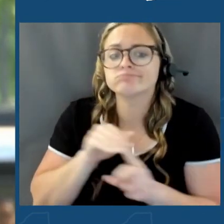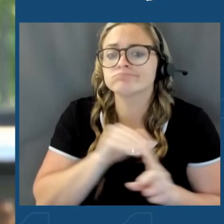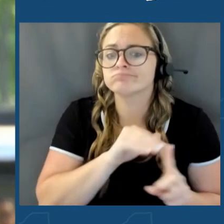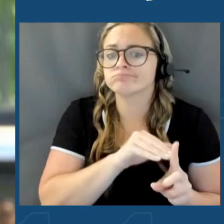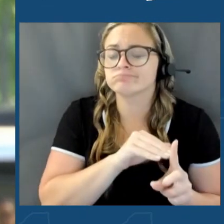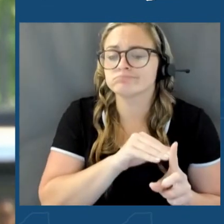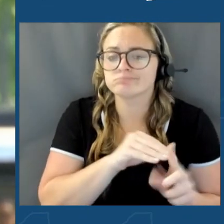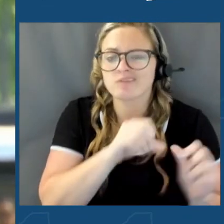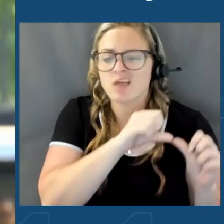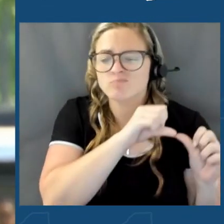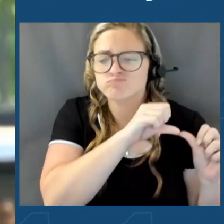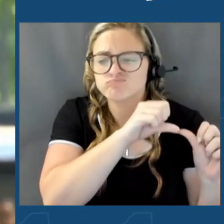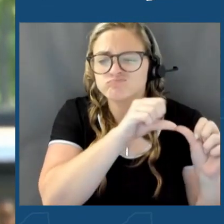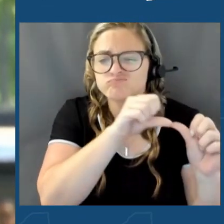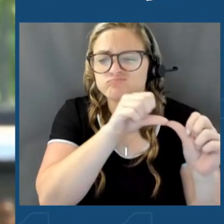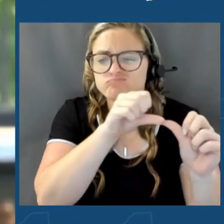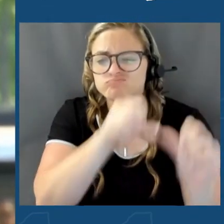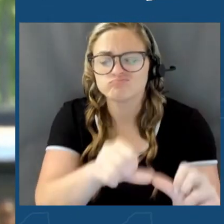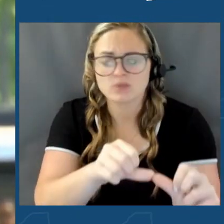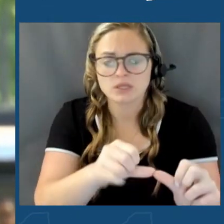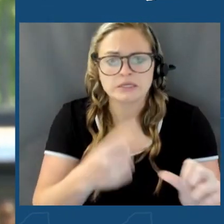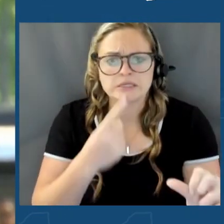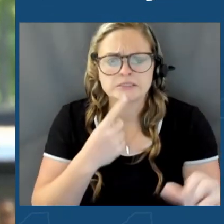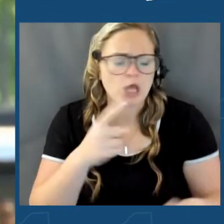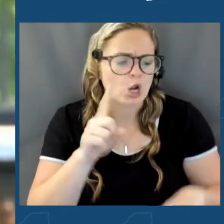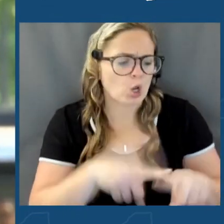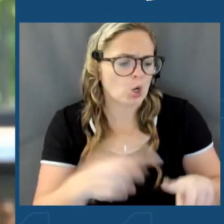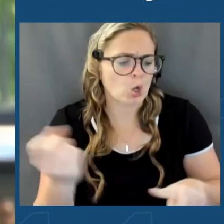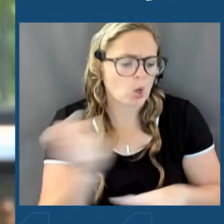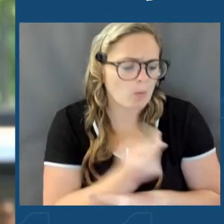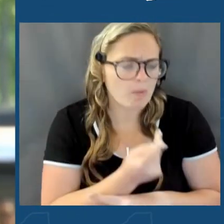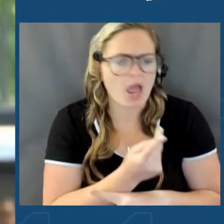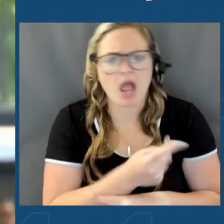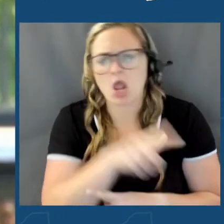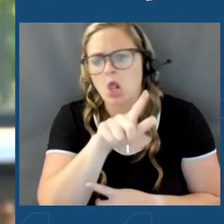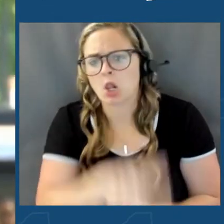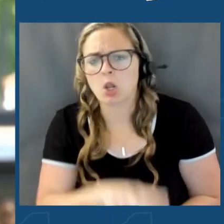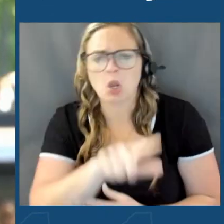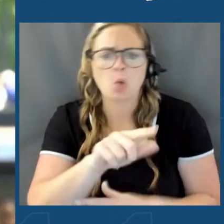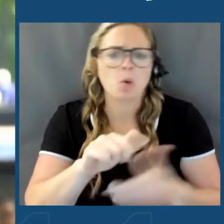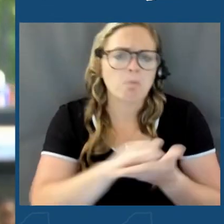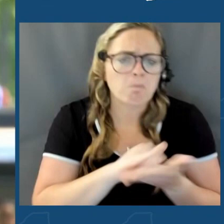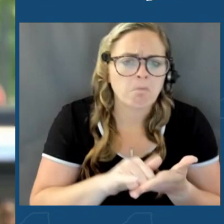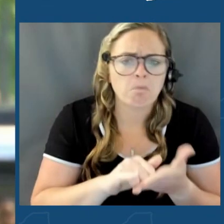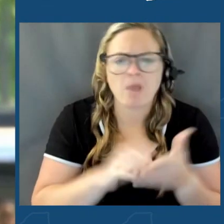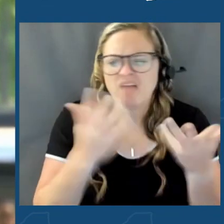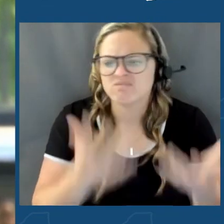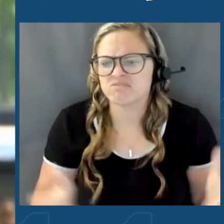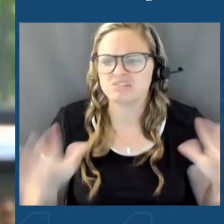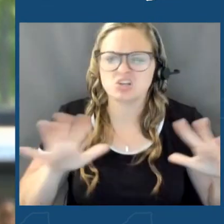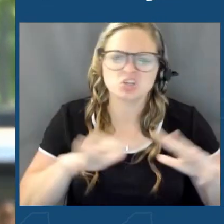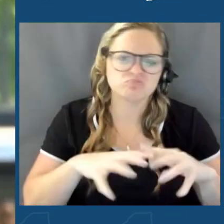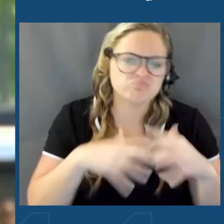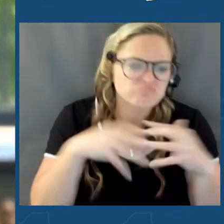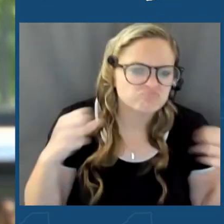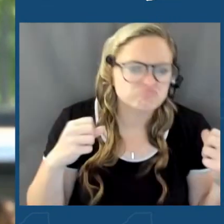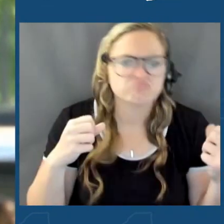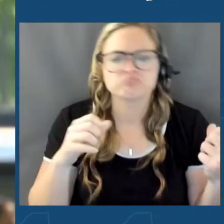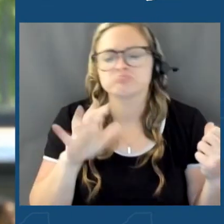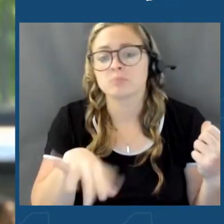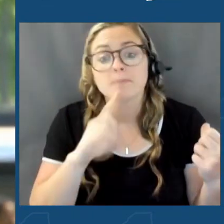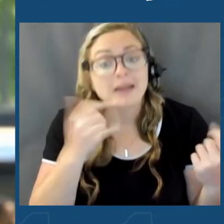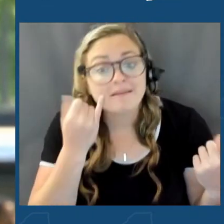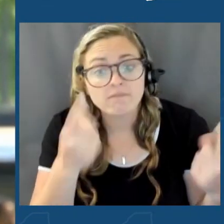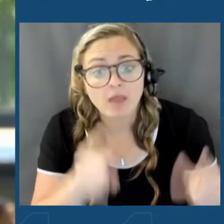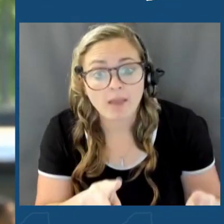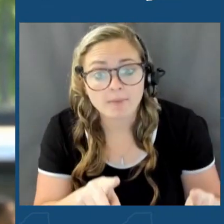People said we could not come back. Close it down. Lower Manhattan is dead now because of that day. But if that had happened, that